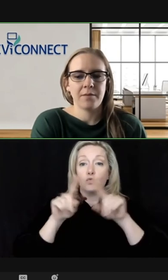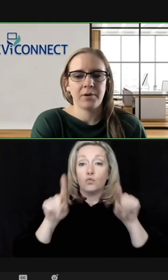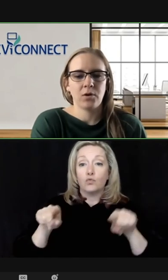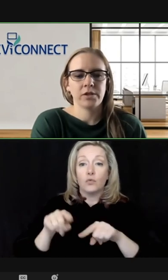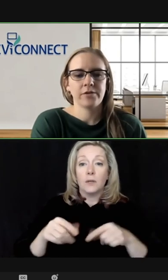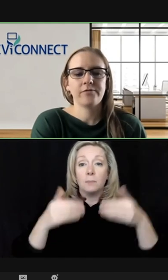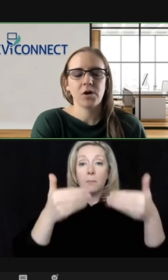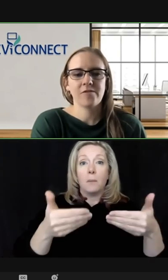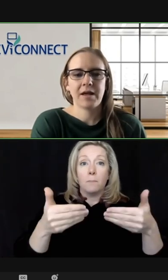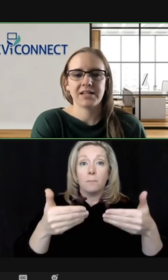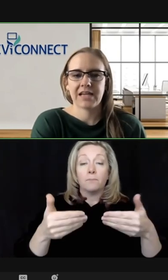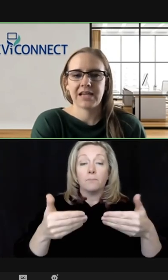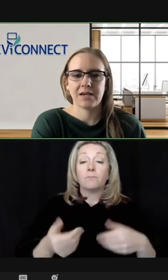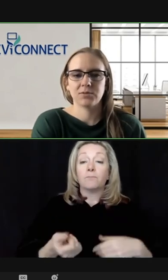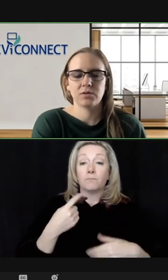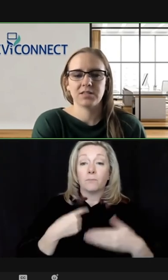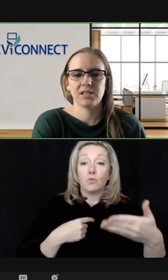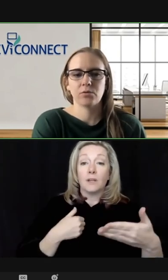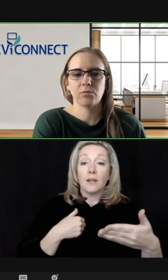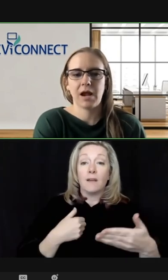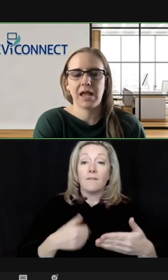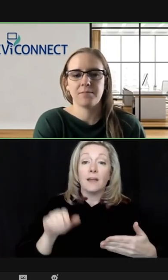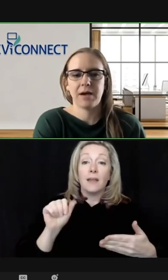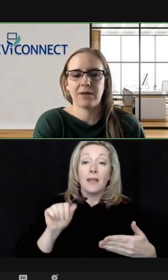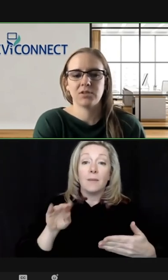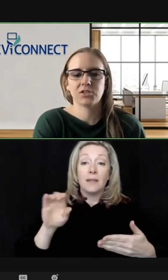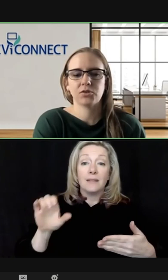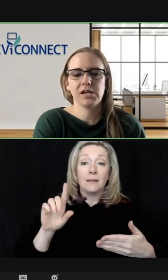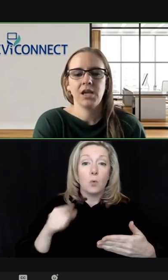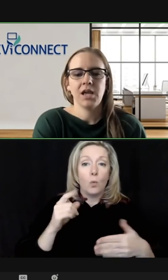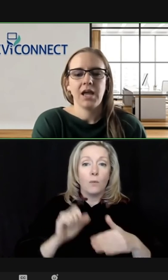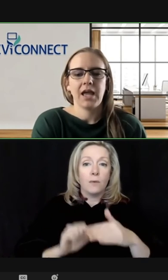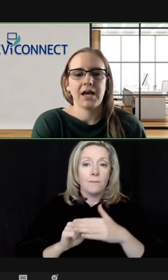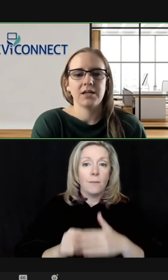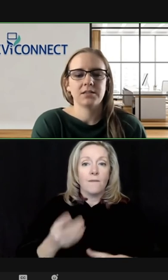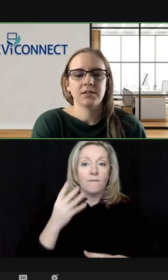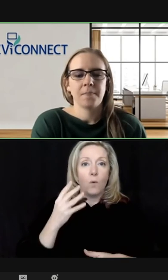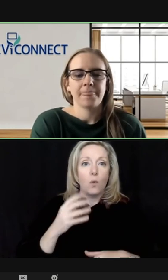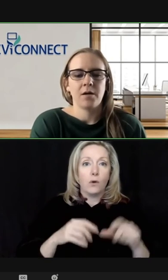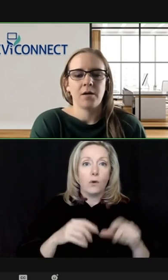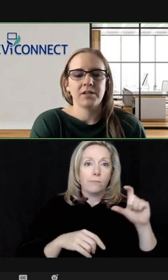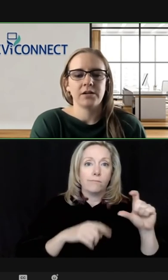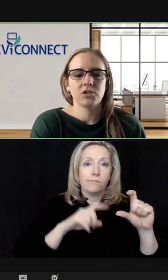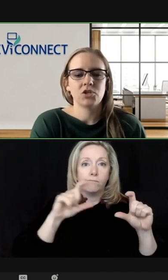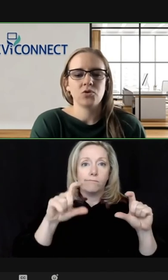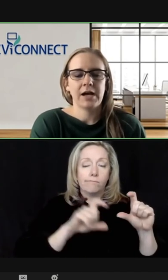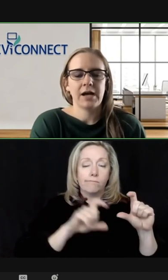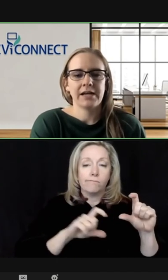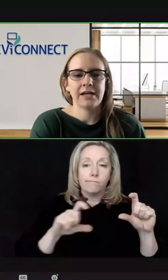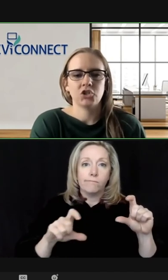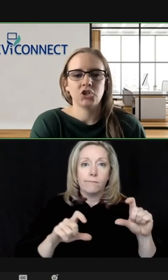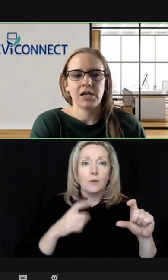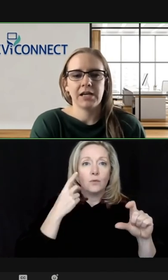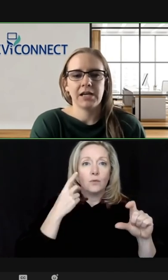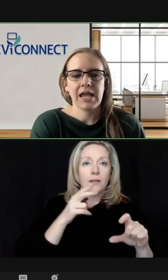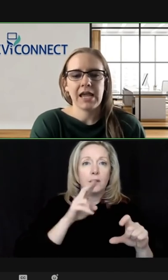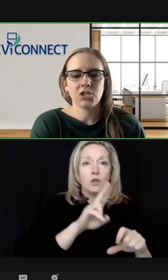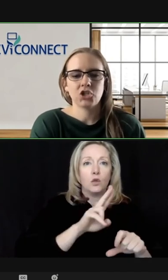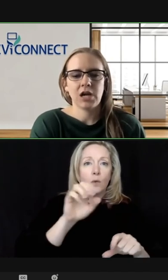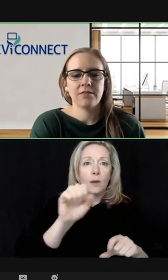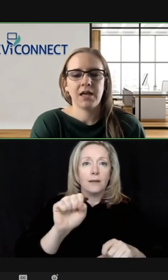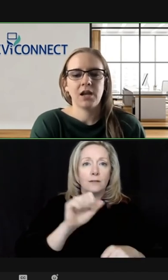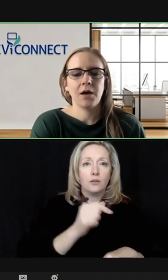the alphabet, but only 4 of them at a time. So you can see the array on the bottom of the screen has the letters U, S, G,